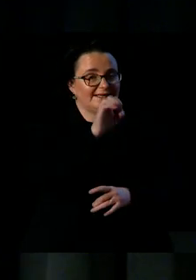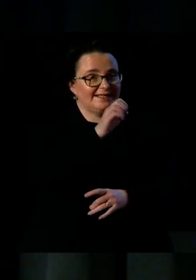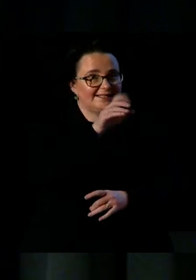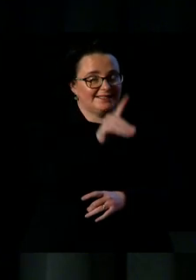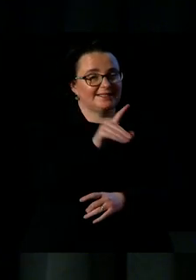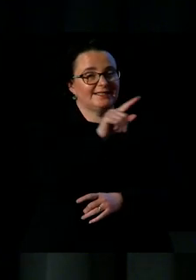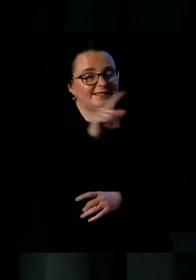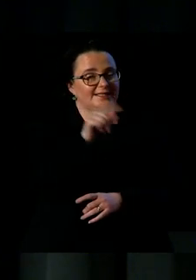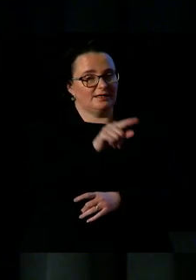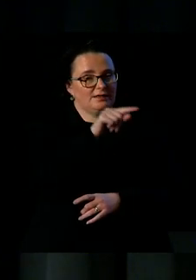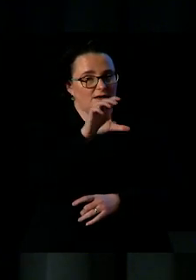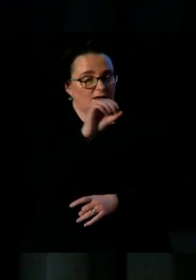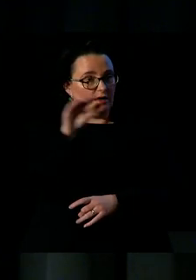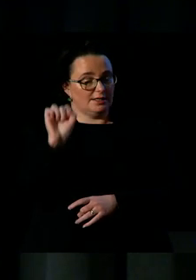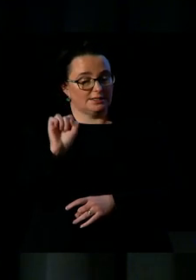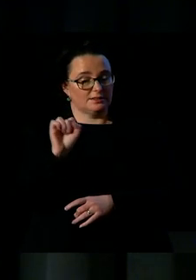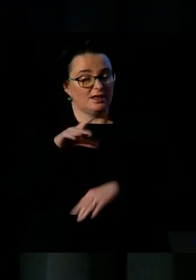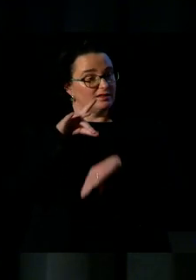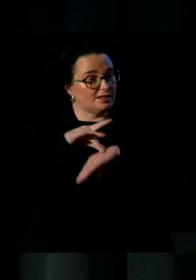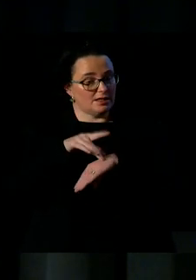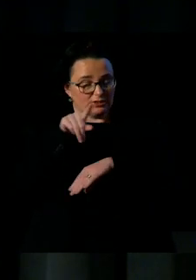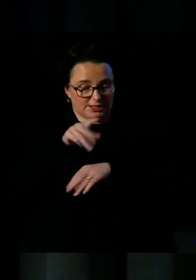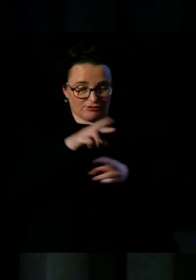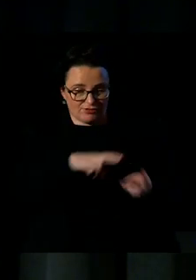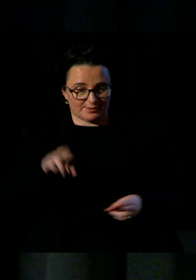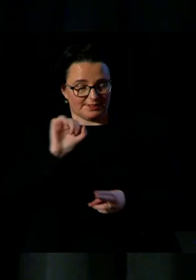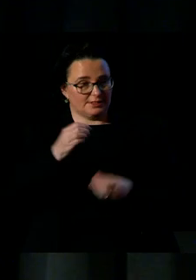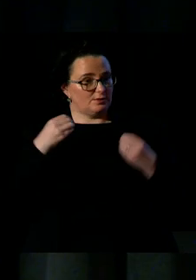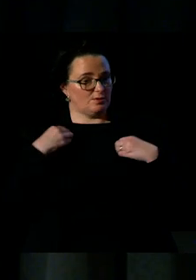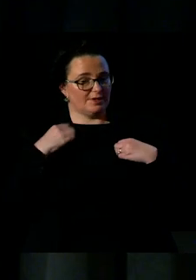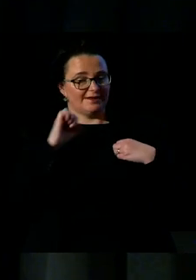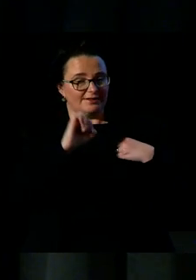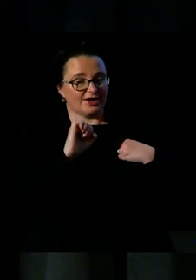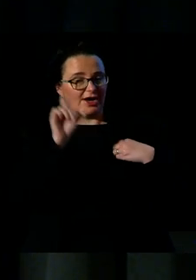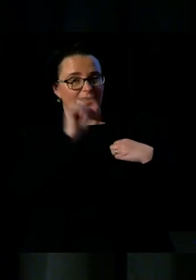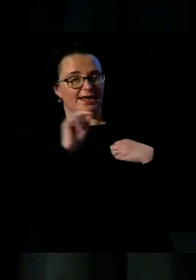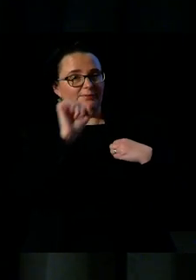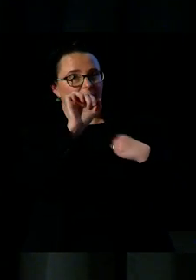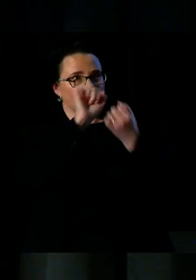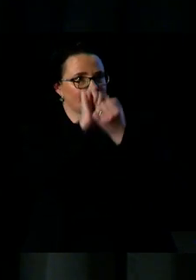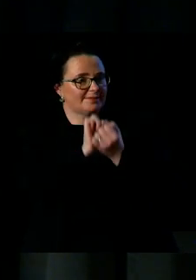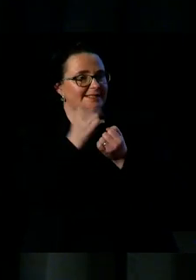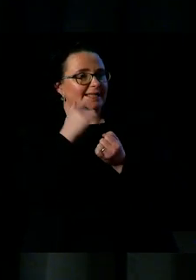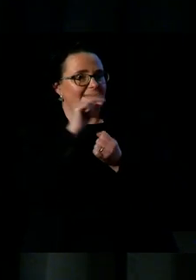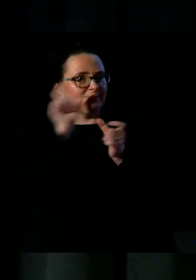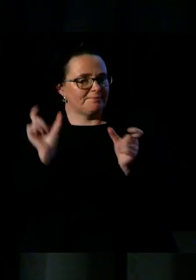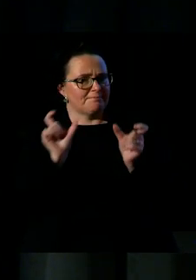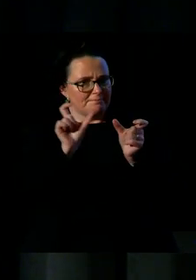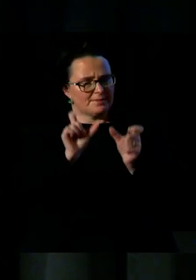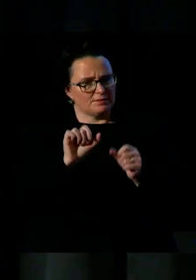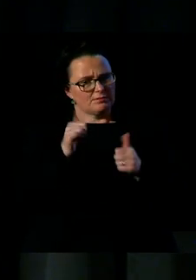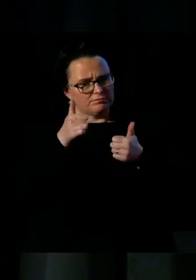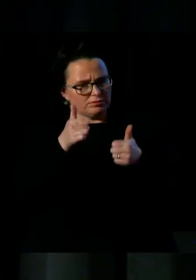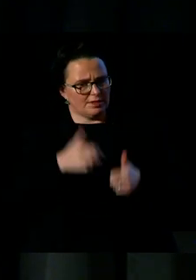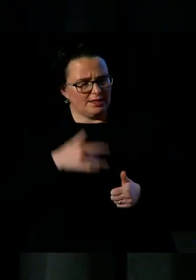Bob reared in his own home and who took Bob's name as part of their own. They lived fulfilling lives in Ireland for more than 30